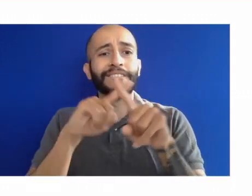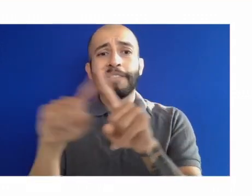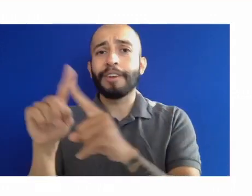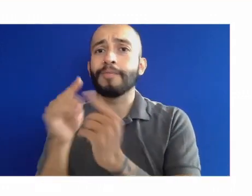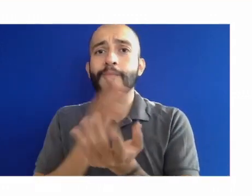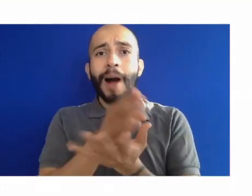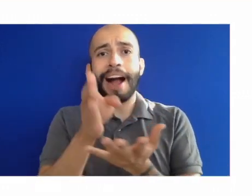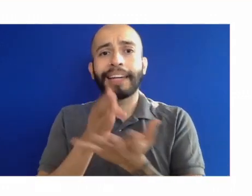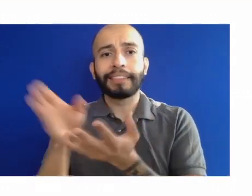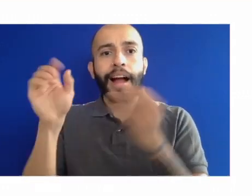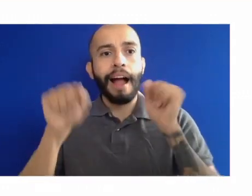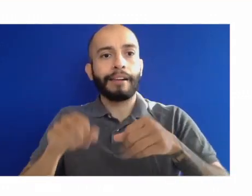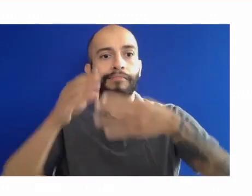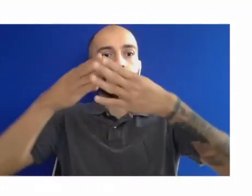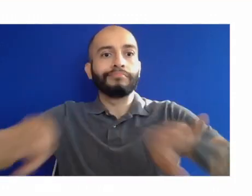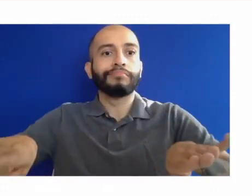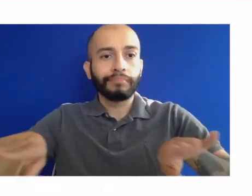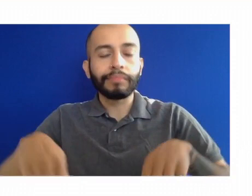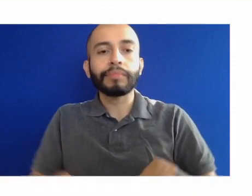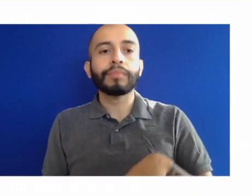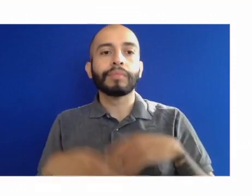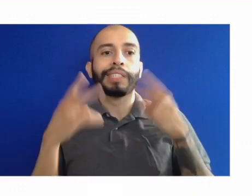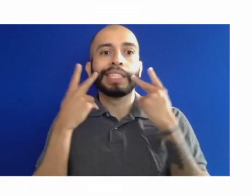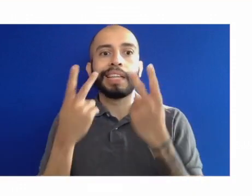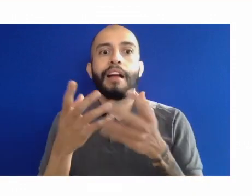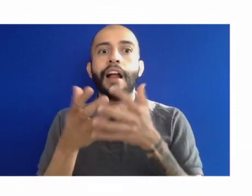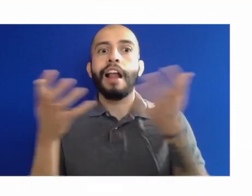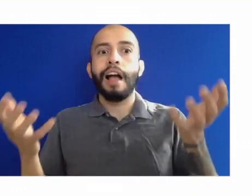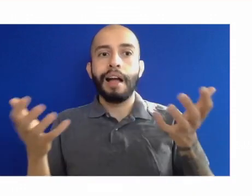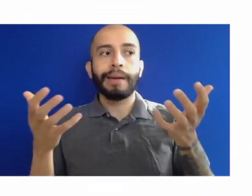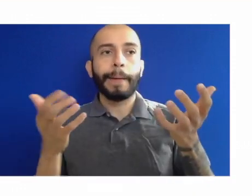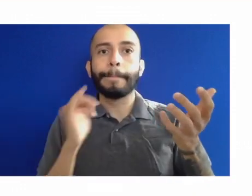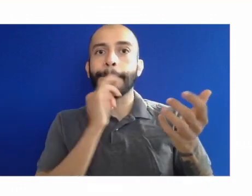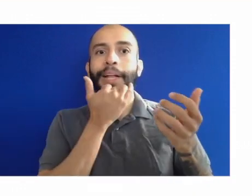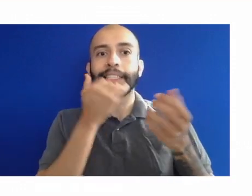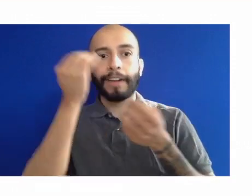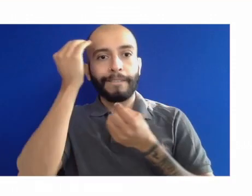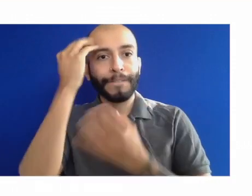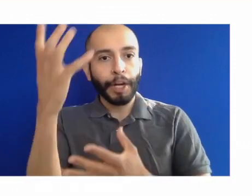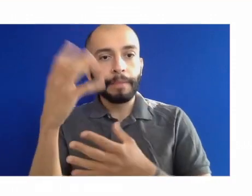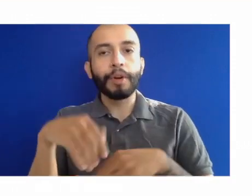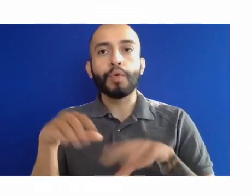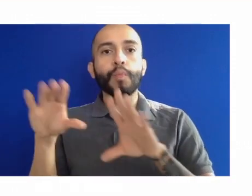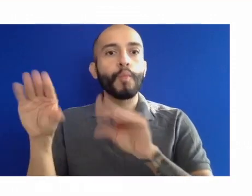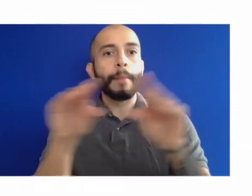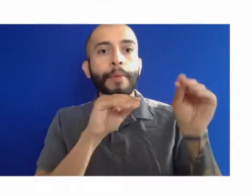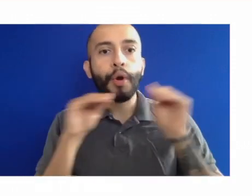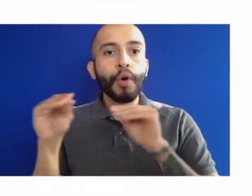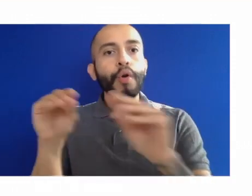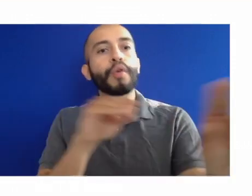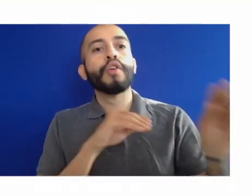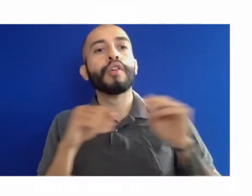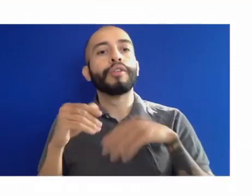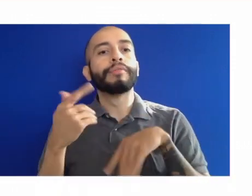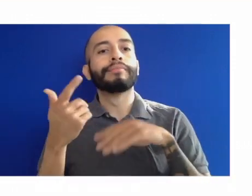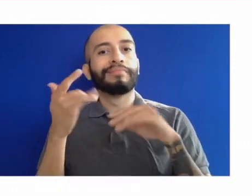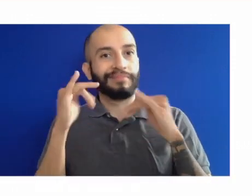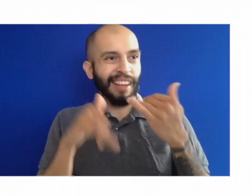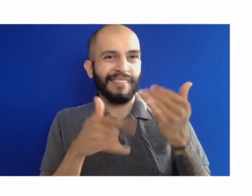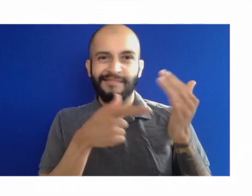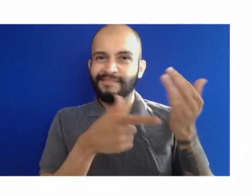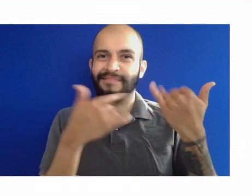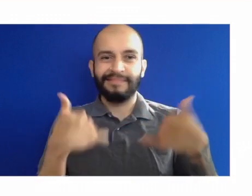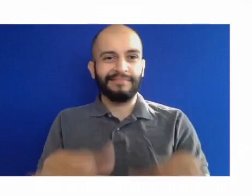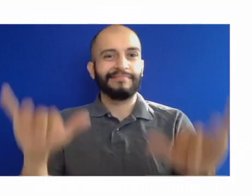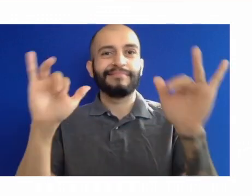is really well reflected in COVID-19, and you can move on to the next slide here. You know, Jeanette earlier today talked about